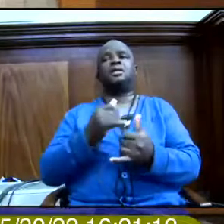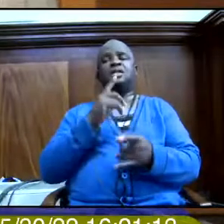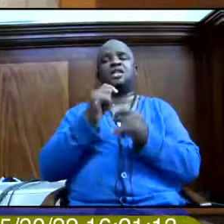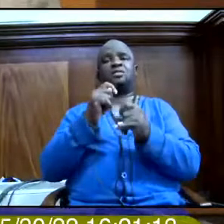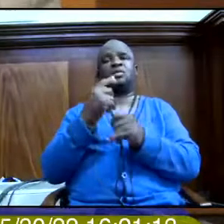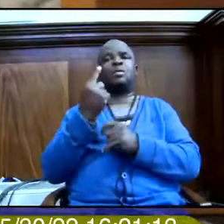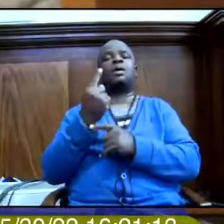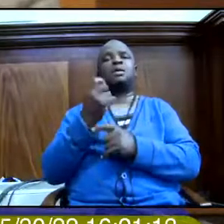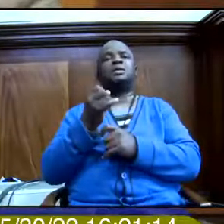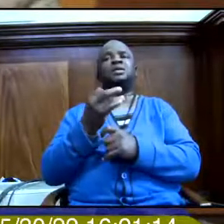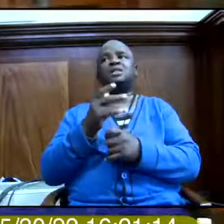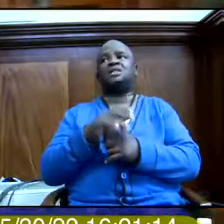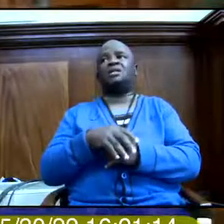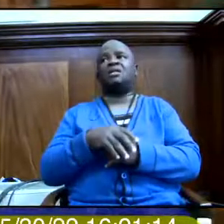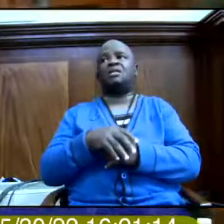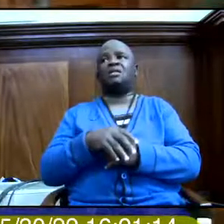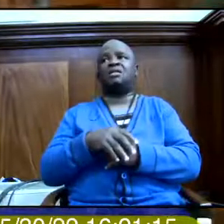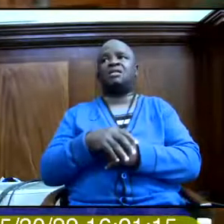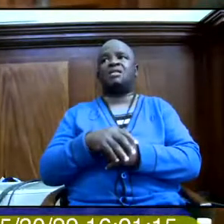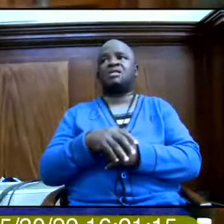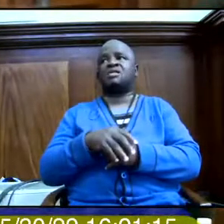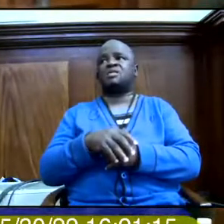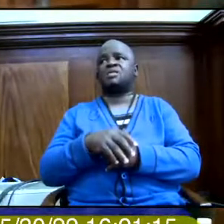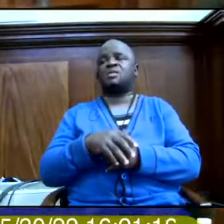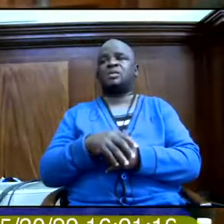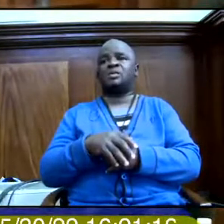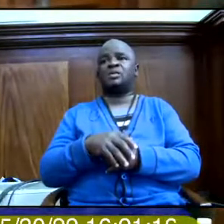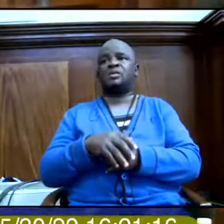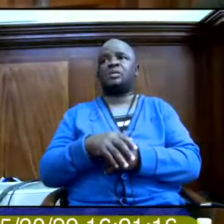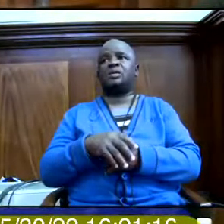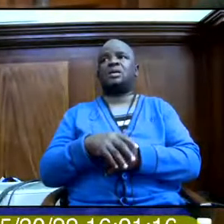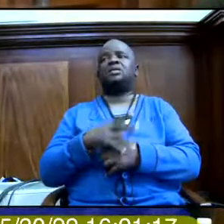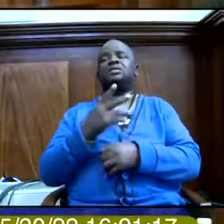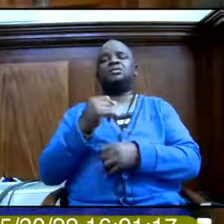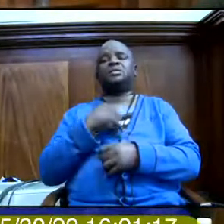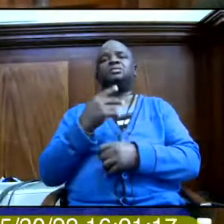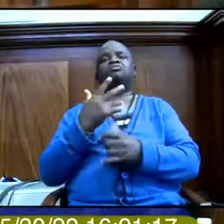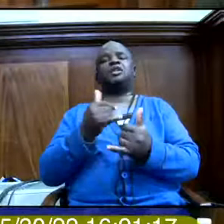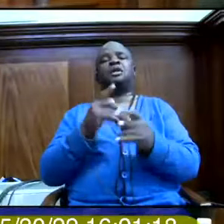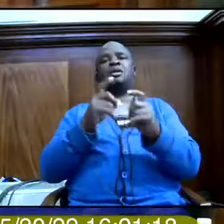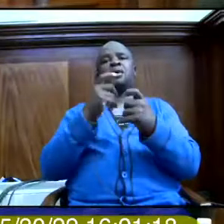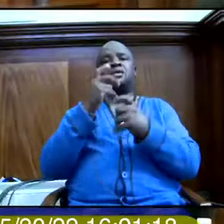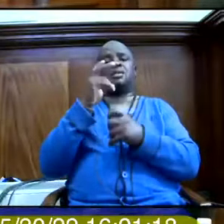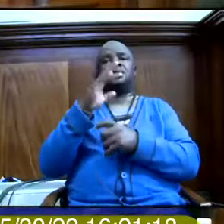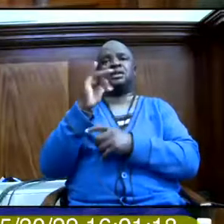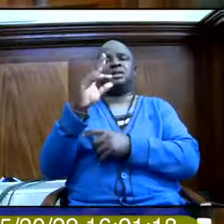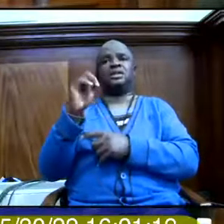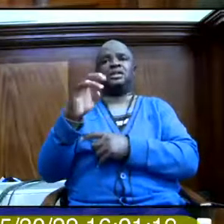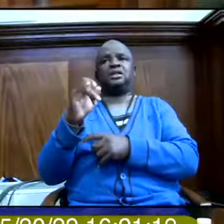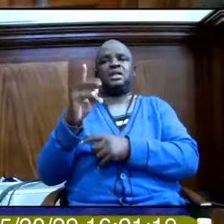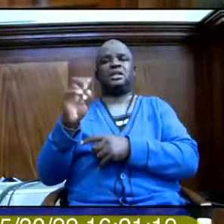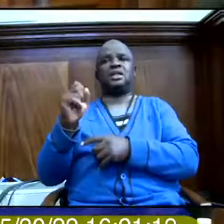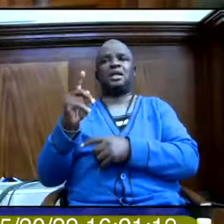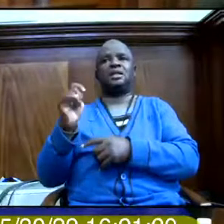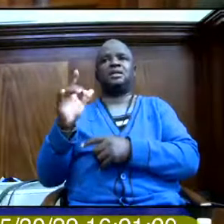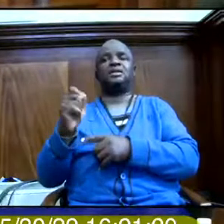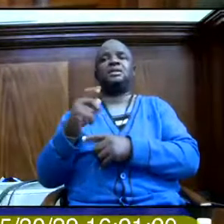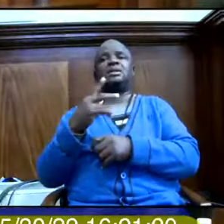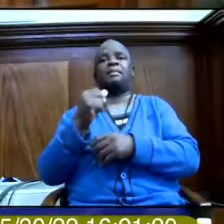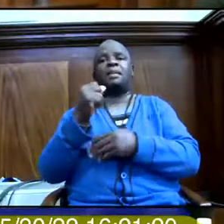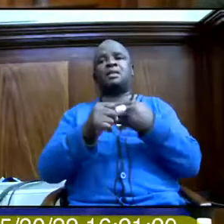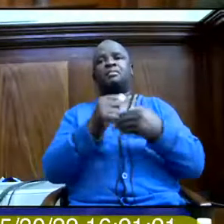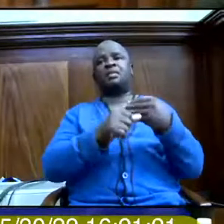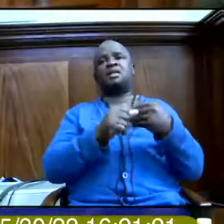using as a transport which is interstate and interstate is increasing every